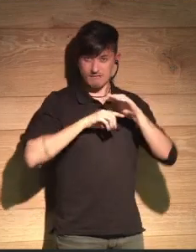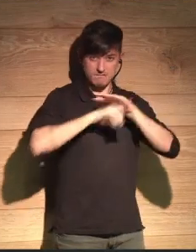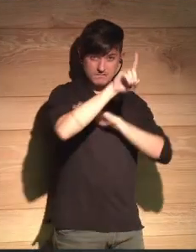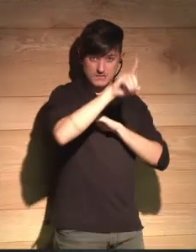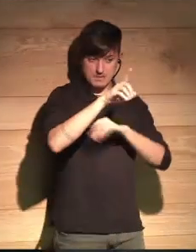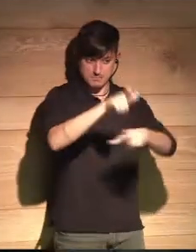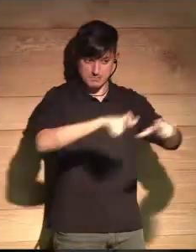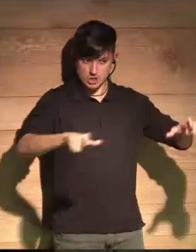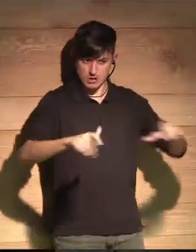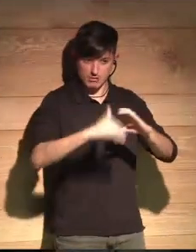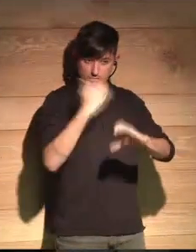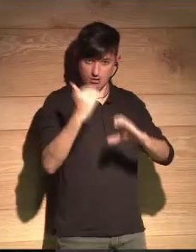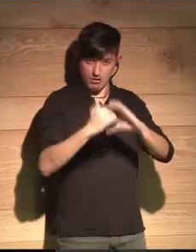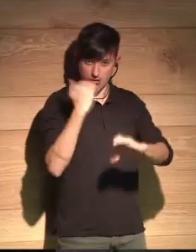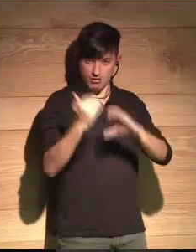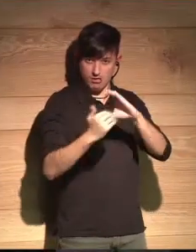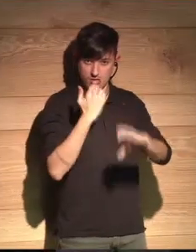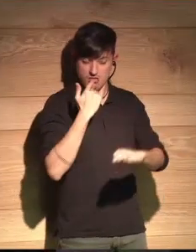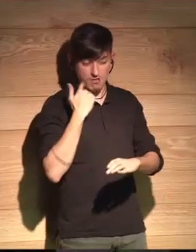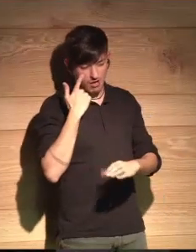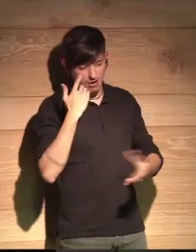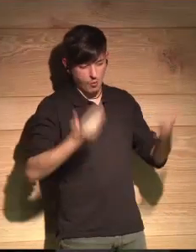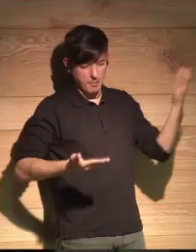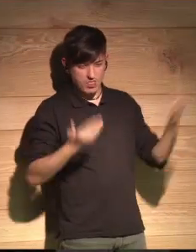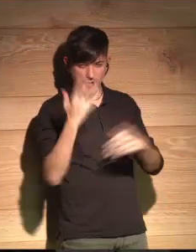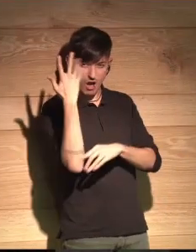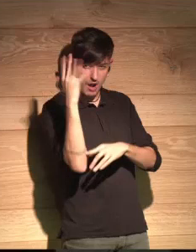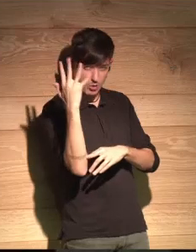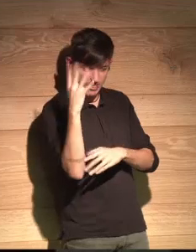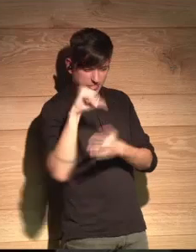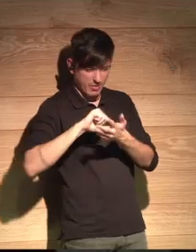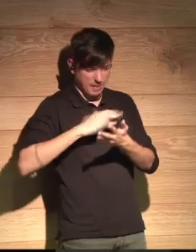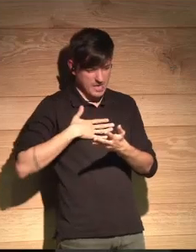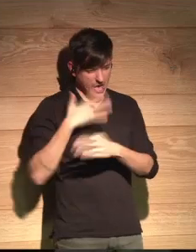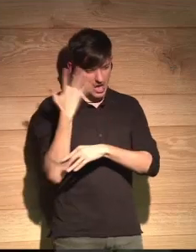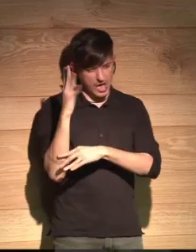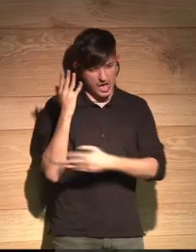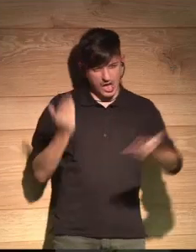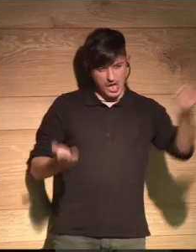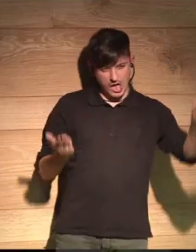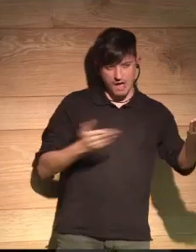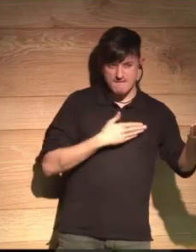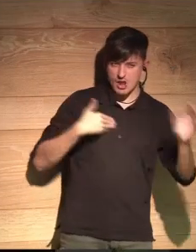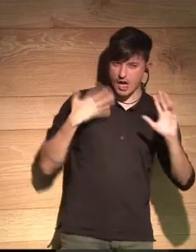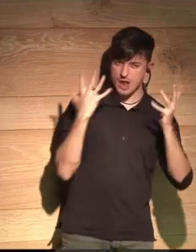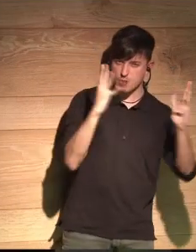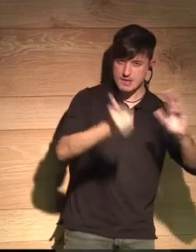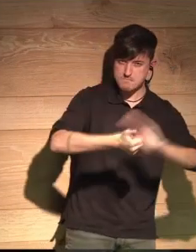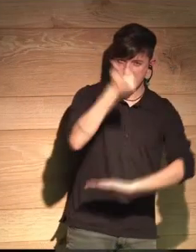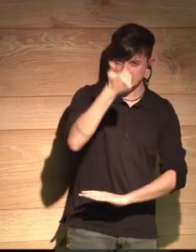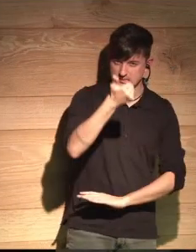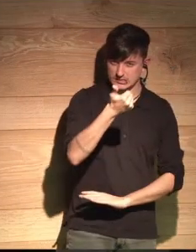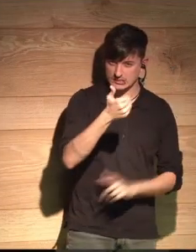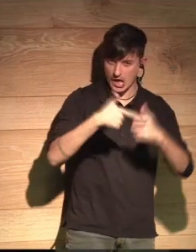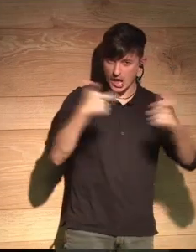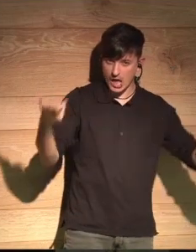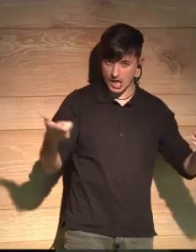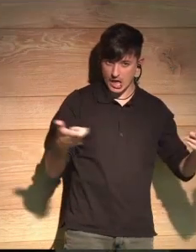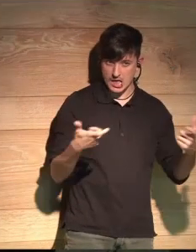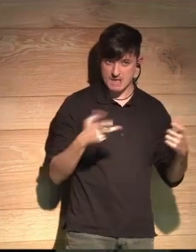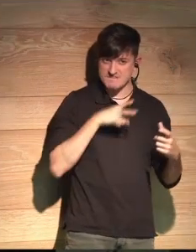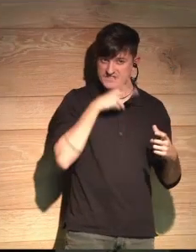then they go to their mayor and say, well, I want more trees, more green. So somehow that knowledge becomes a very good thing to start,